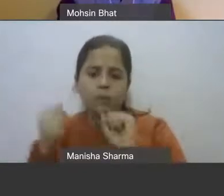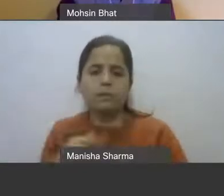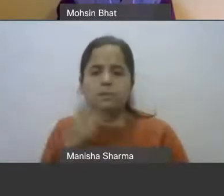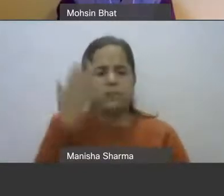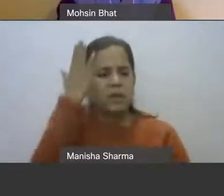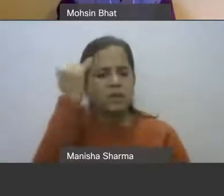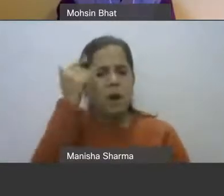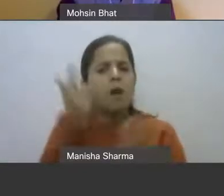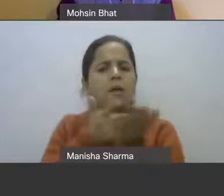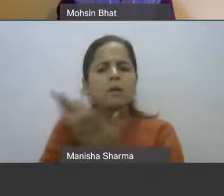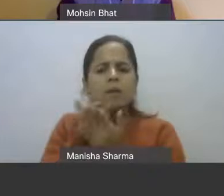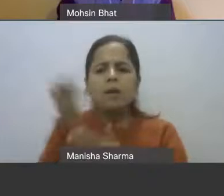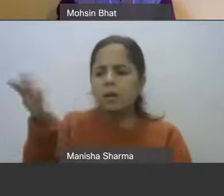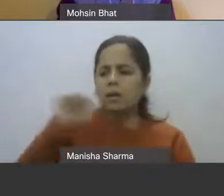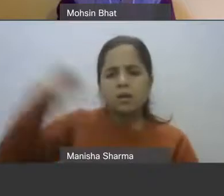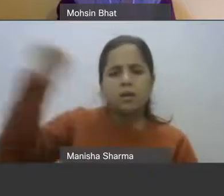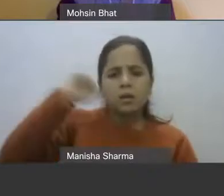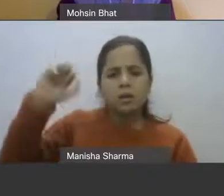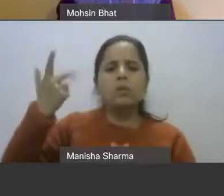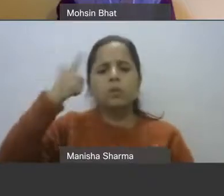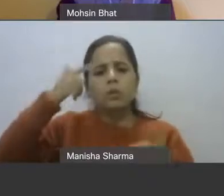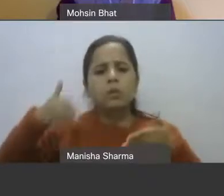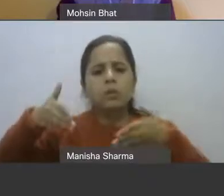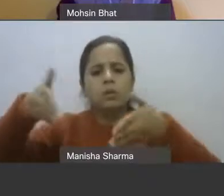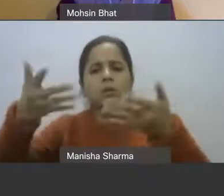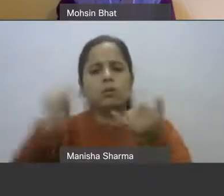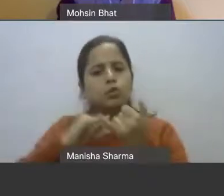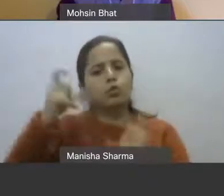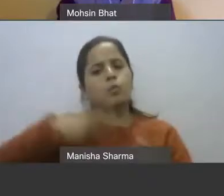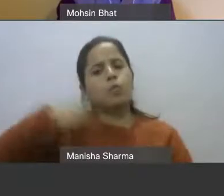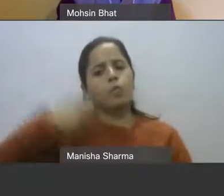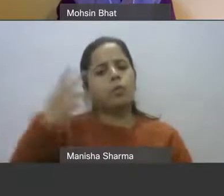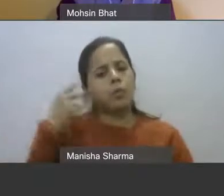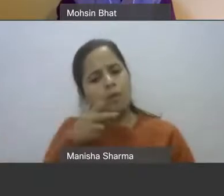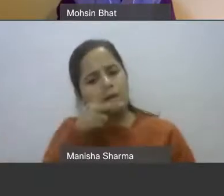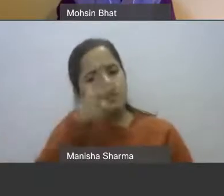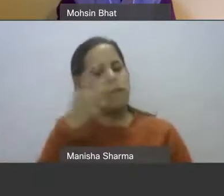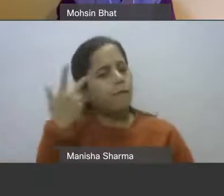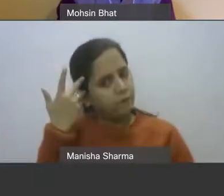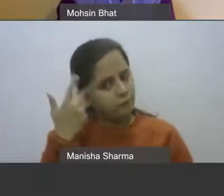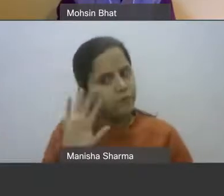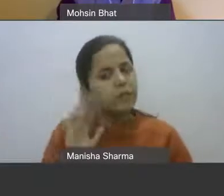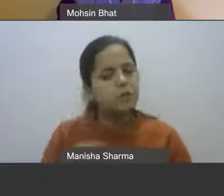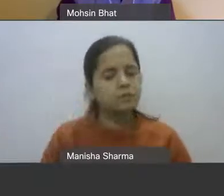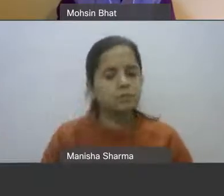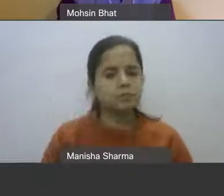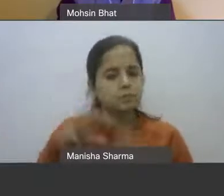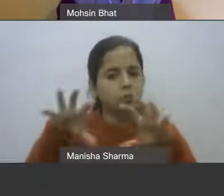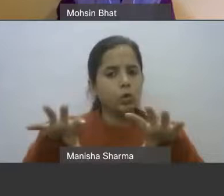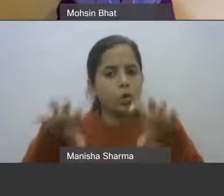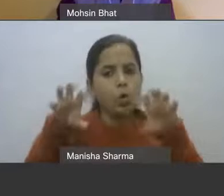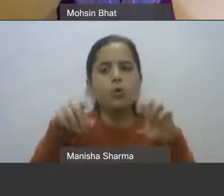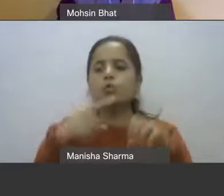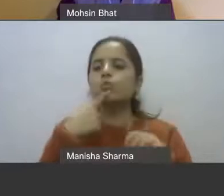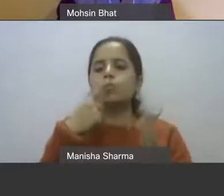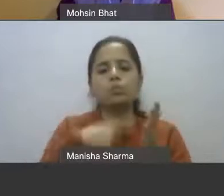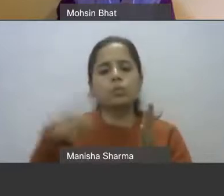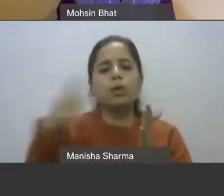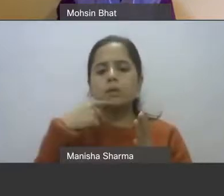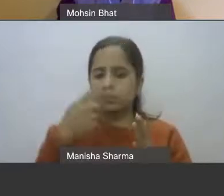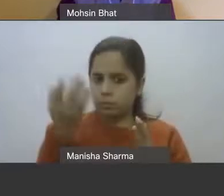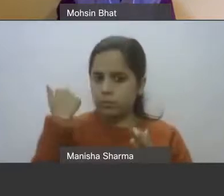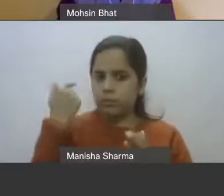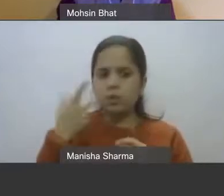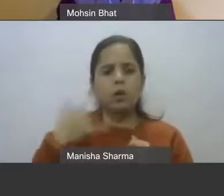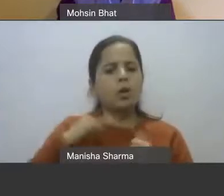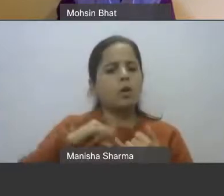the farmers are protesting in the streets when the Supreme Court has already taken cognizance of the constitutional validity of the farm laws. The